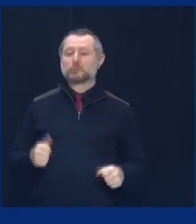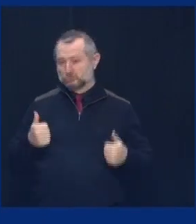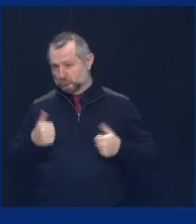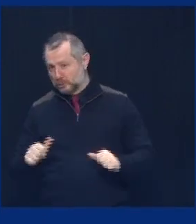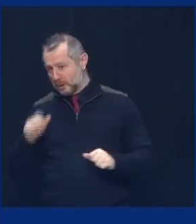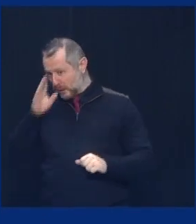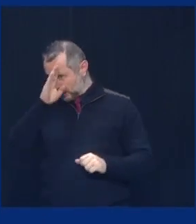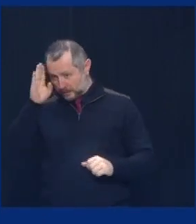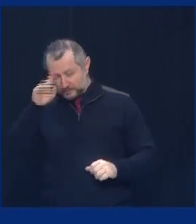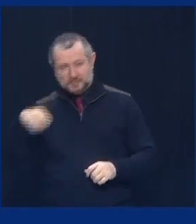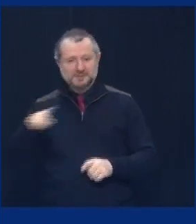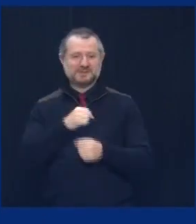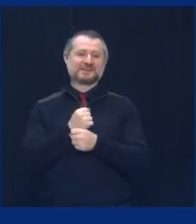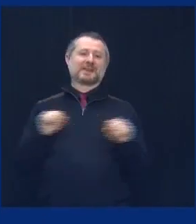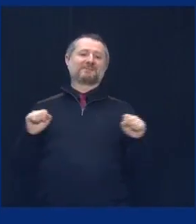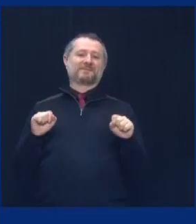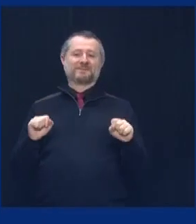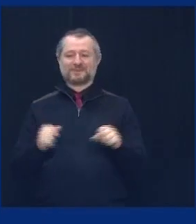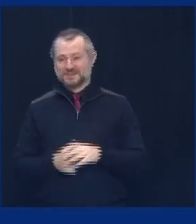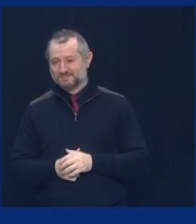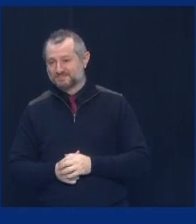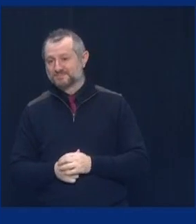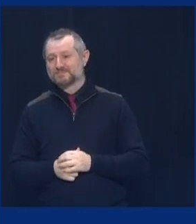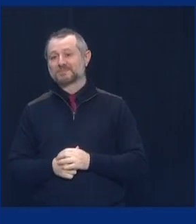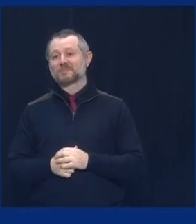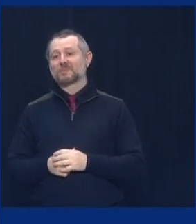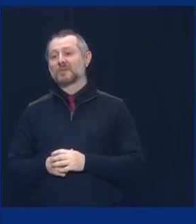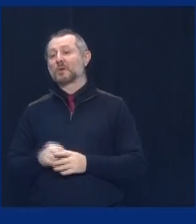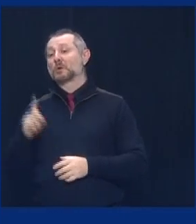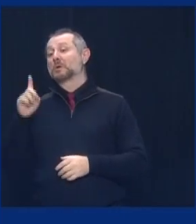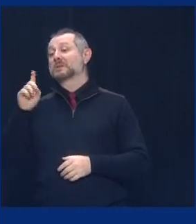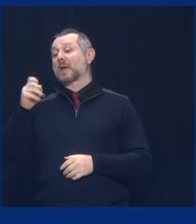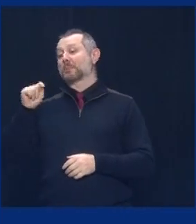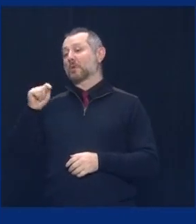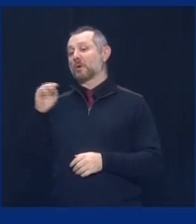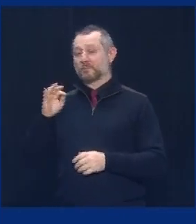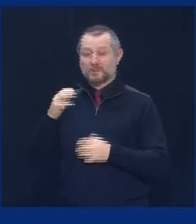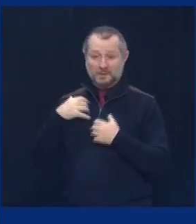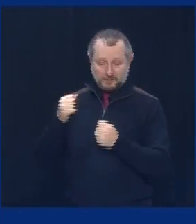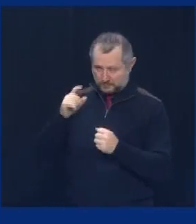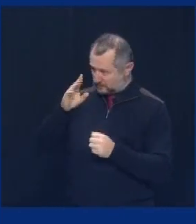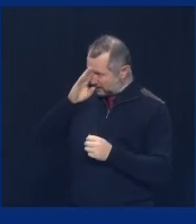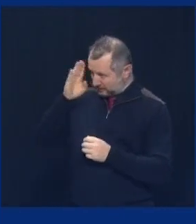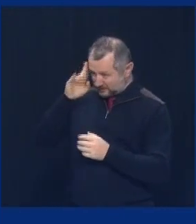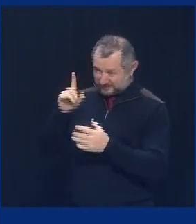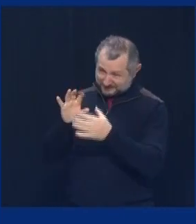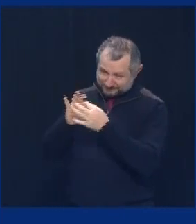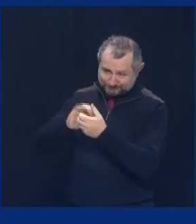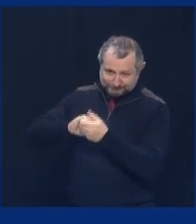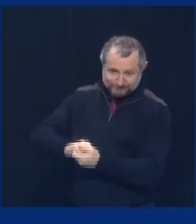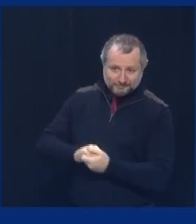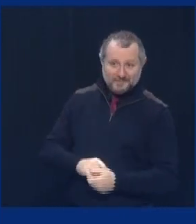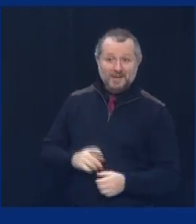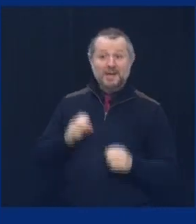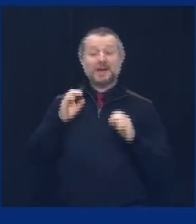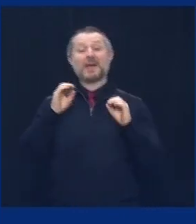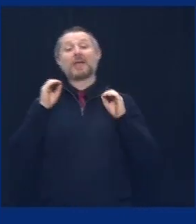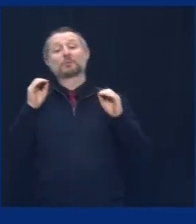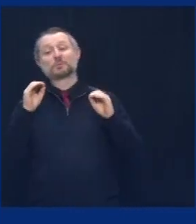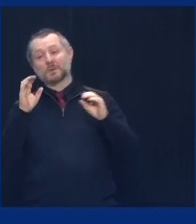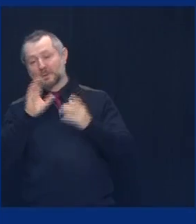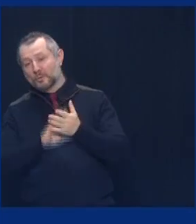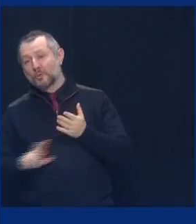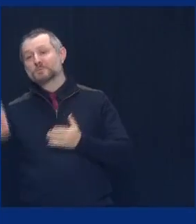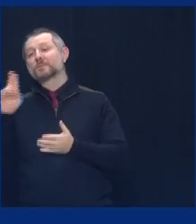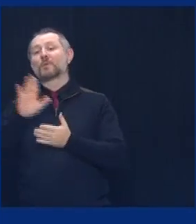cetera. And DOH is working with them. Higher education, I don't know what else there is to